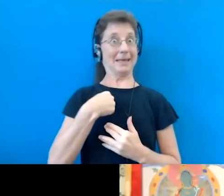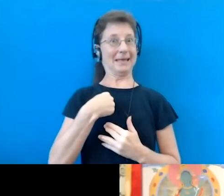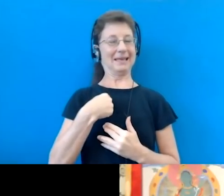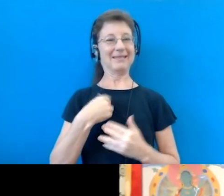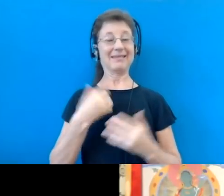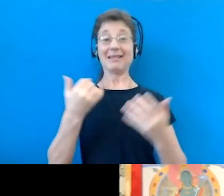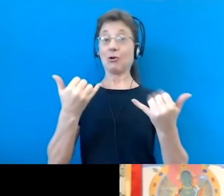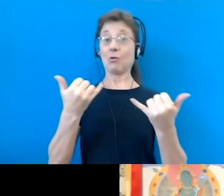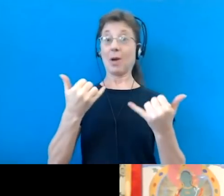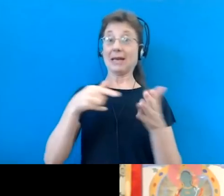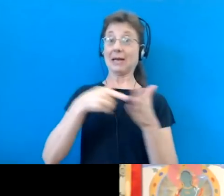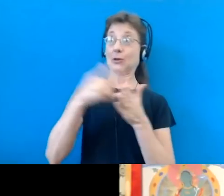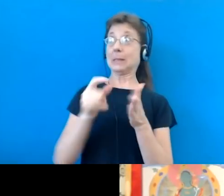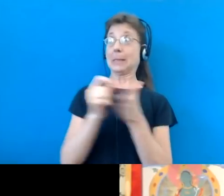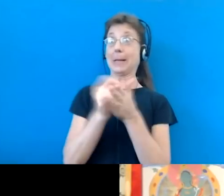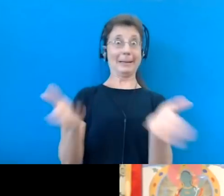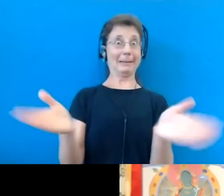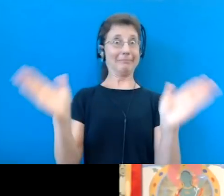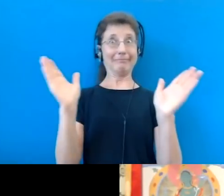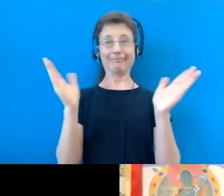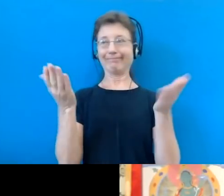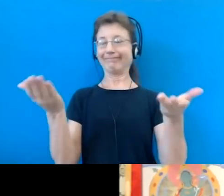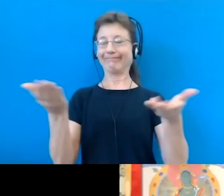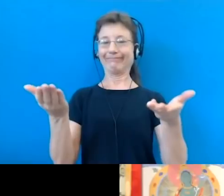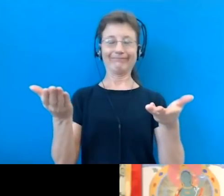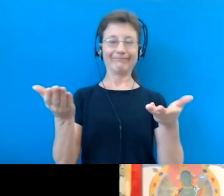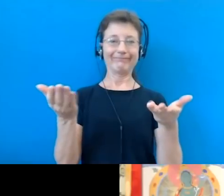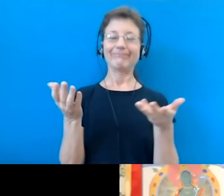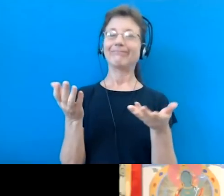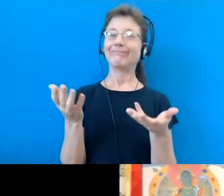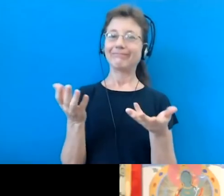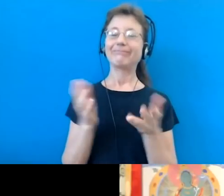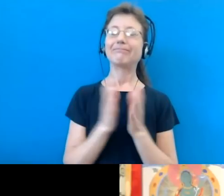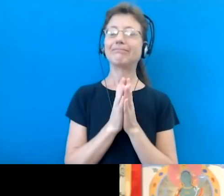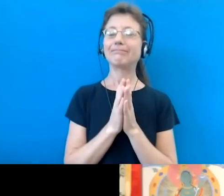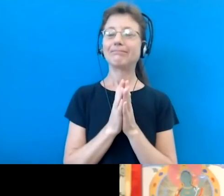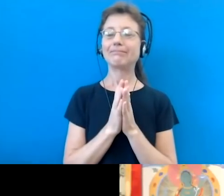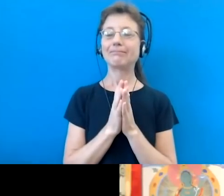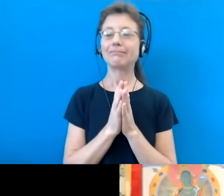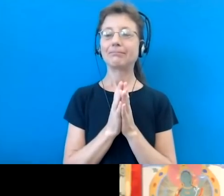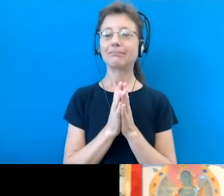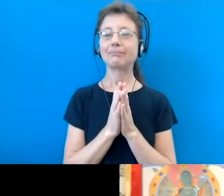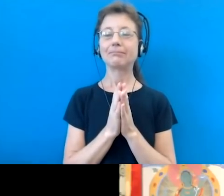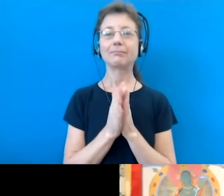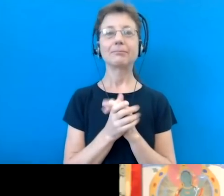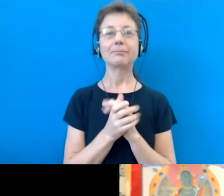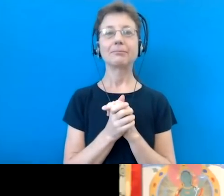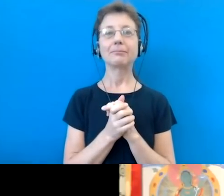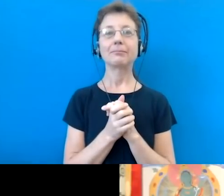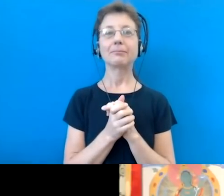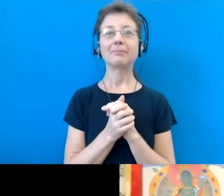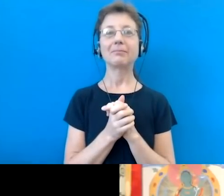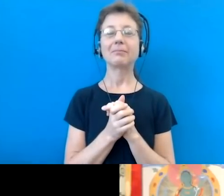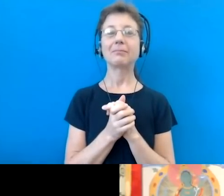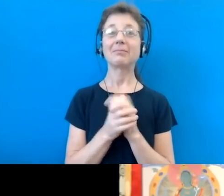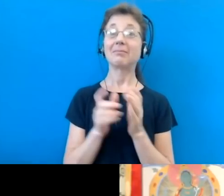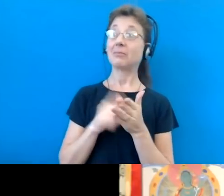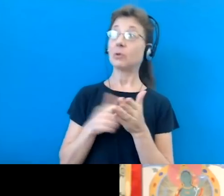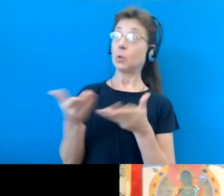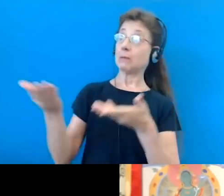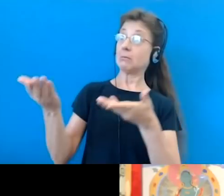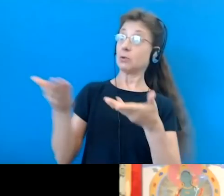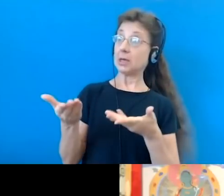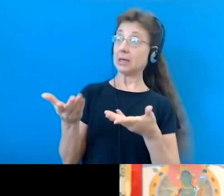these current times. He brings together a really deep inner work and